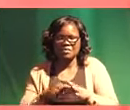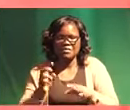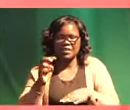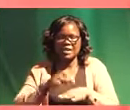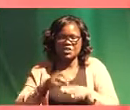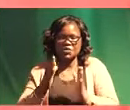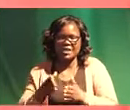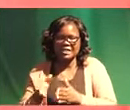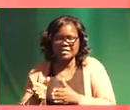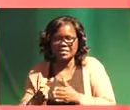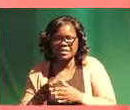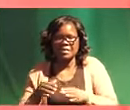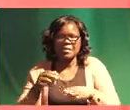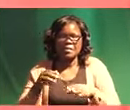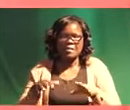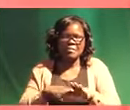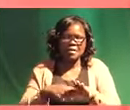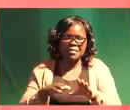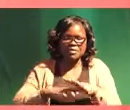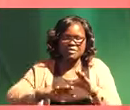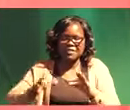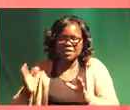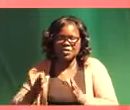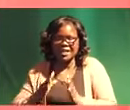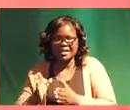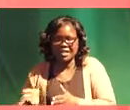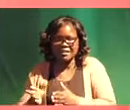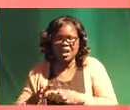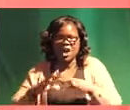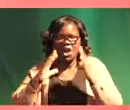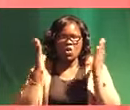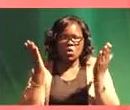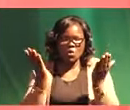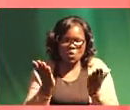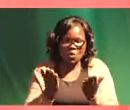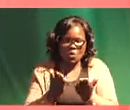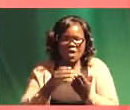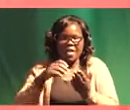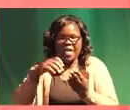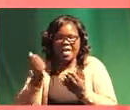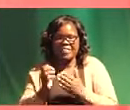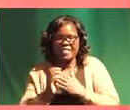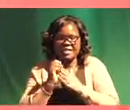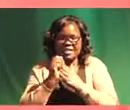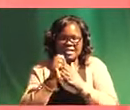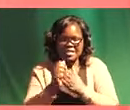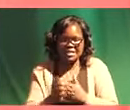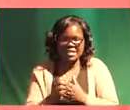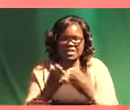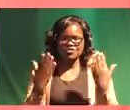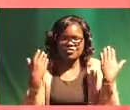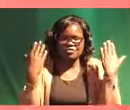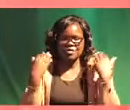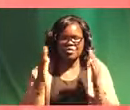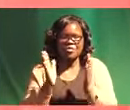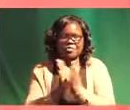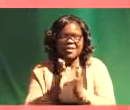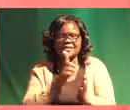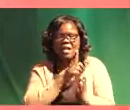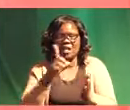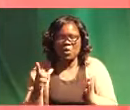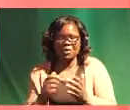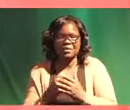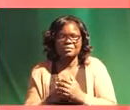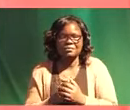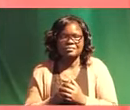Assembly, members of the County Assembly, and all other leaders of Meru. Bwana Yesu